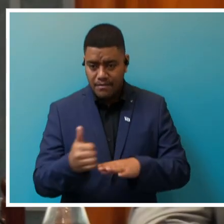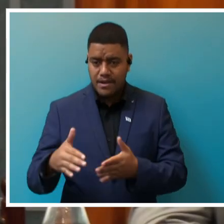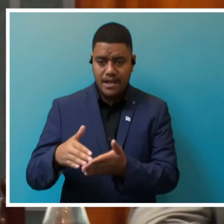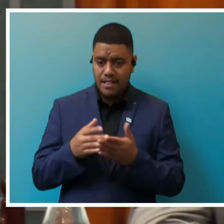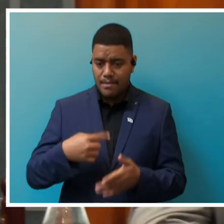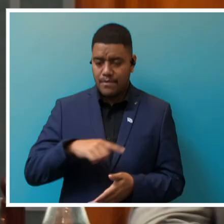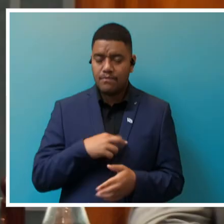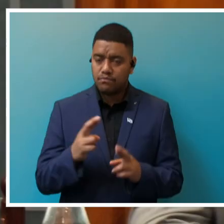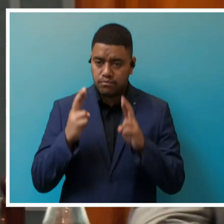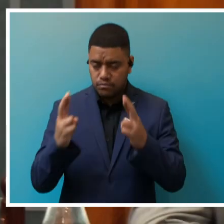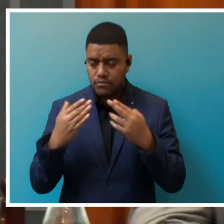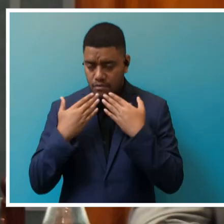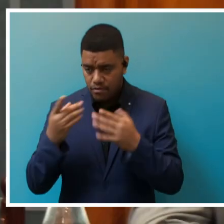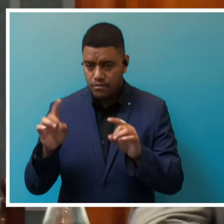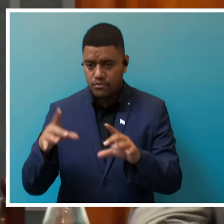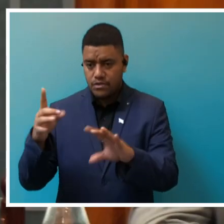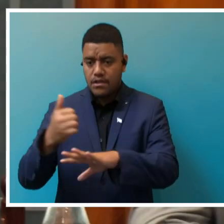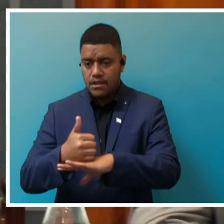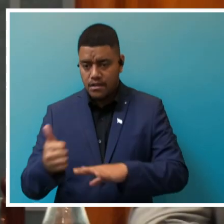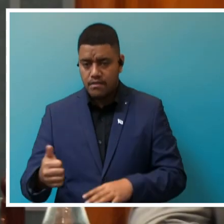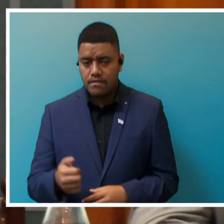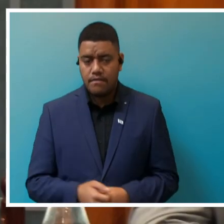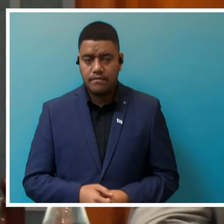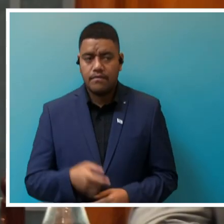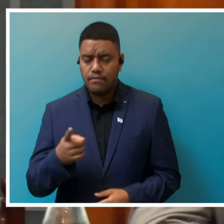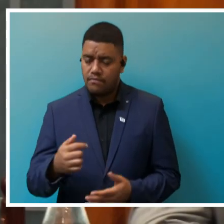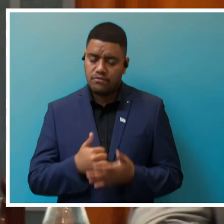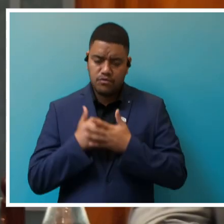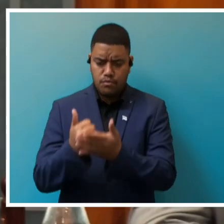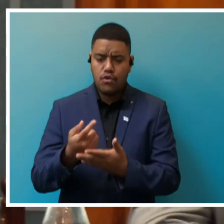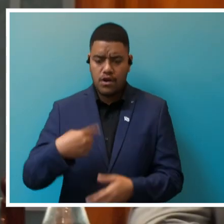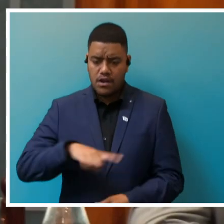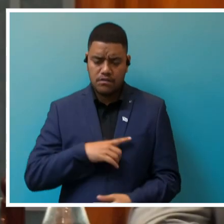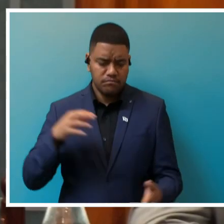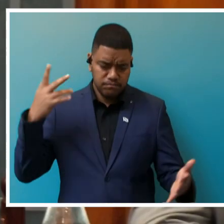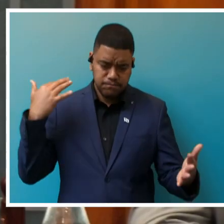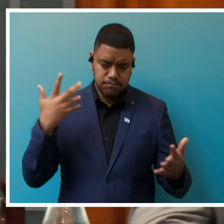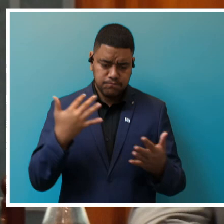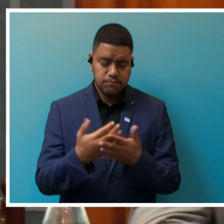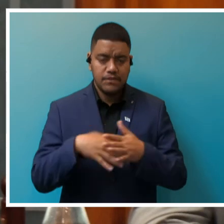wish to thank the Australian government for its never-ending support to Fiji's agriculture sector.